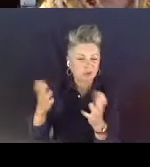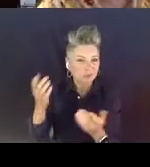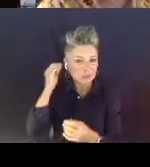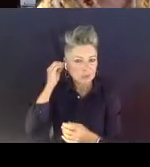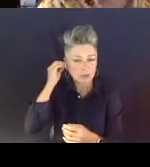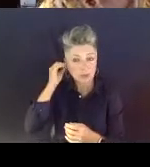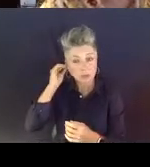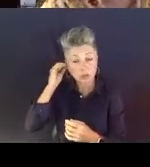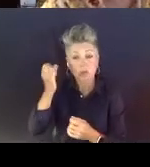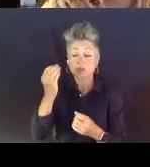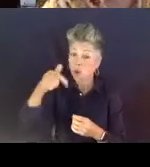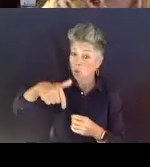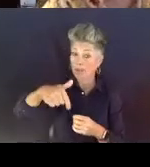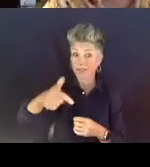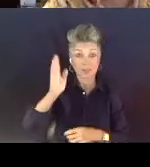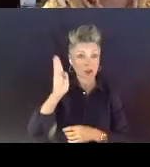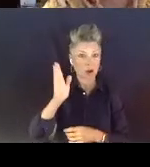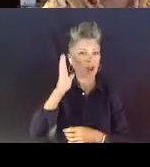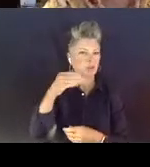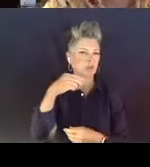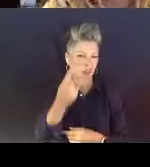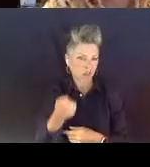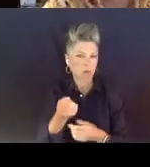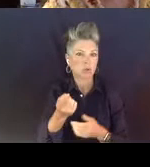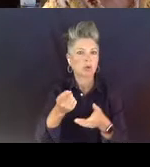will tell you two stories that relate to streets for people.